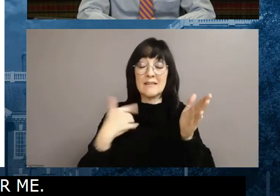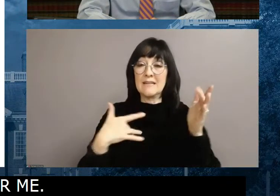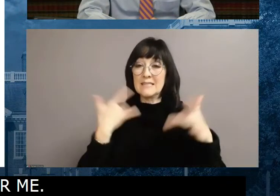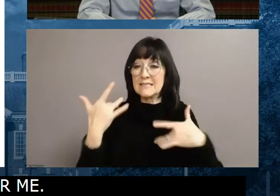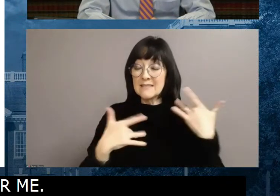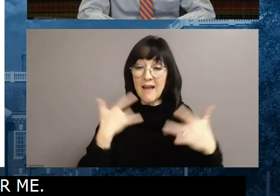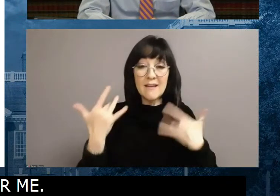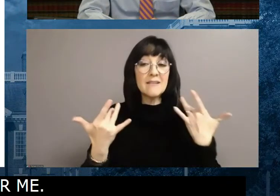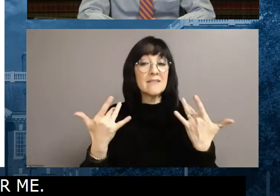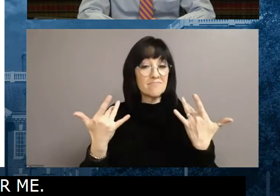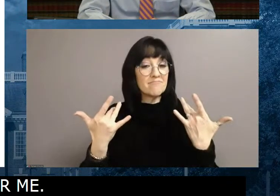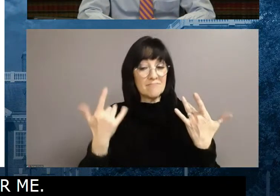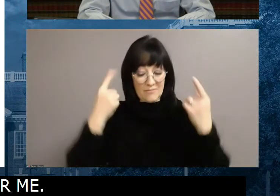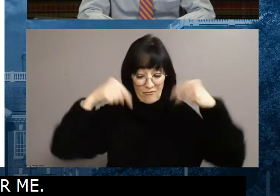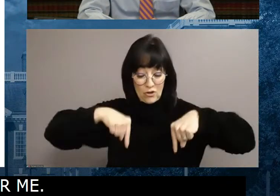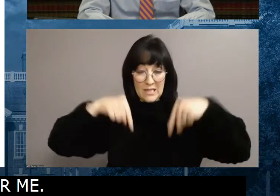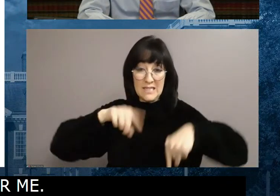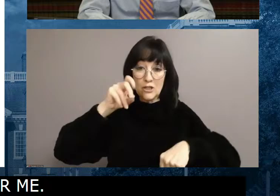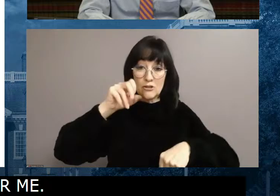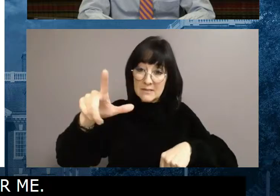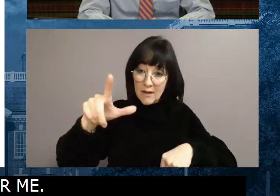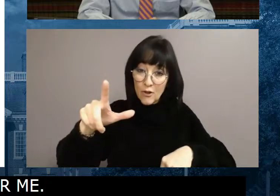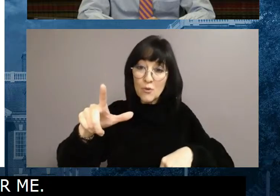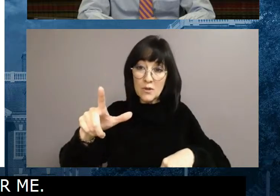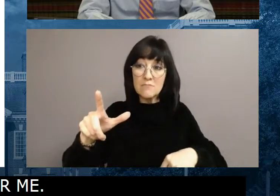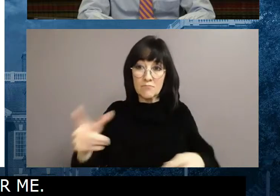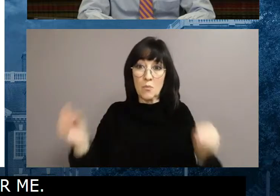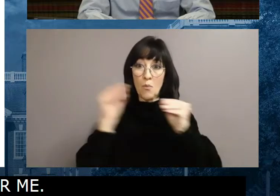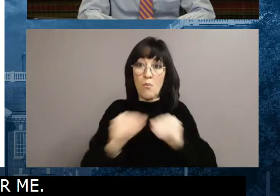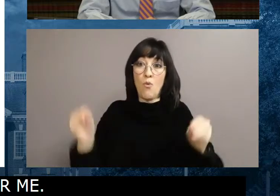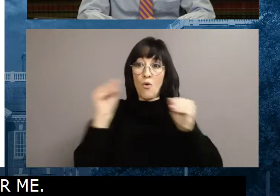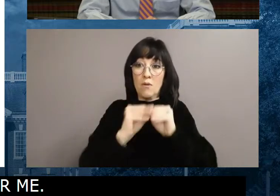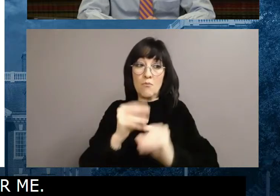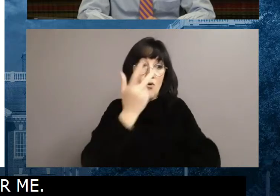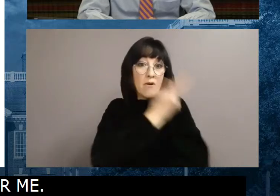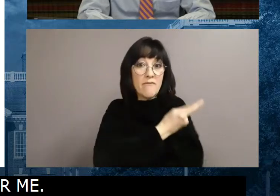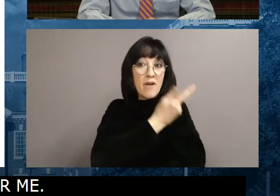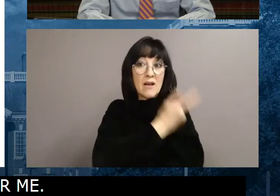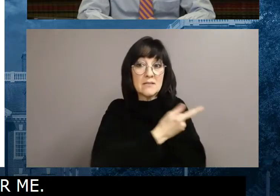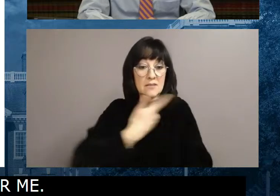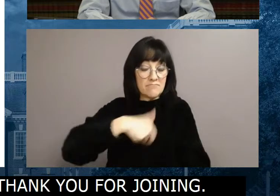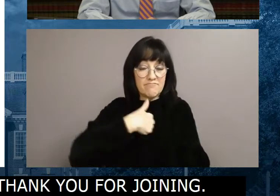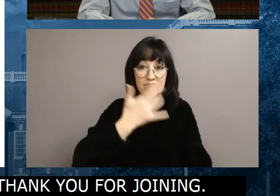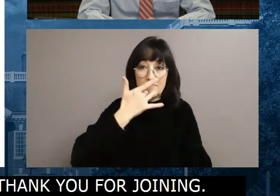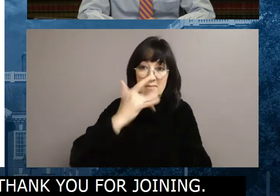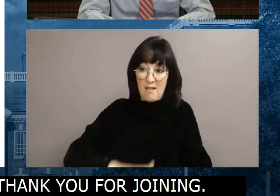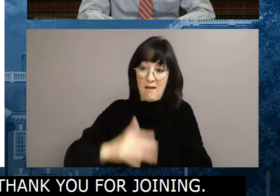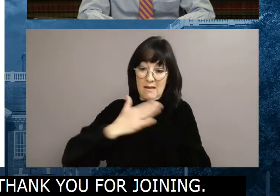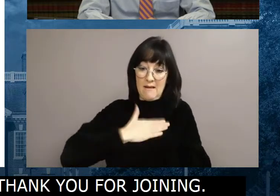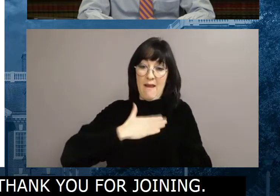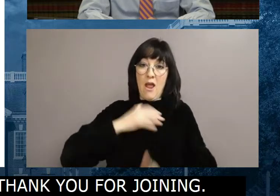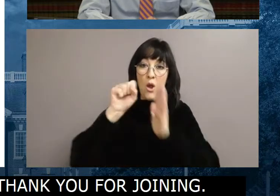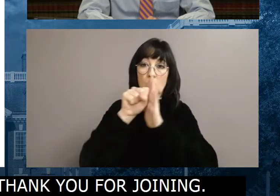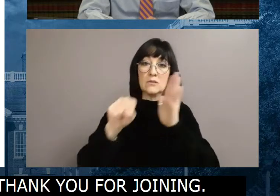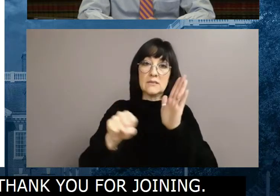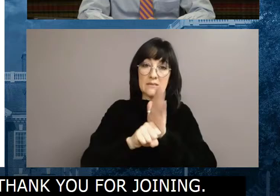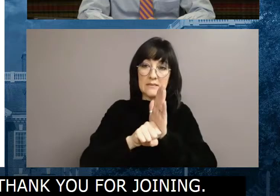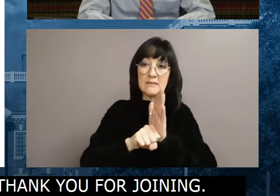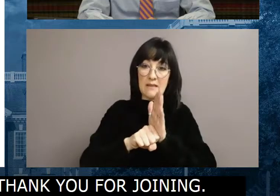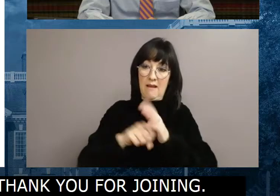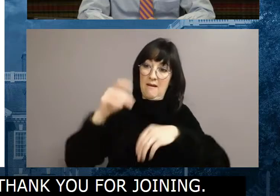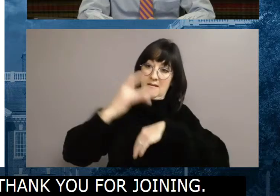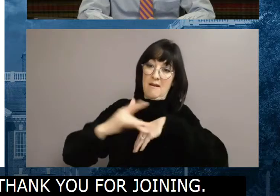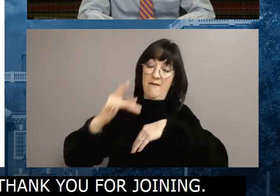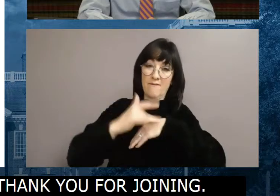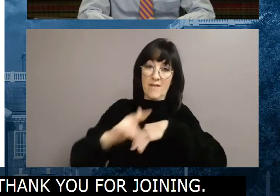for Delawareans. We're getting an increasing number of vaccines from the federal government available at your local pharmacy.